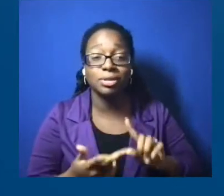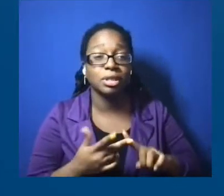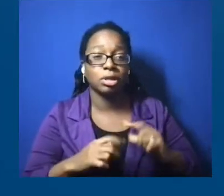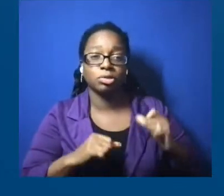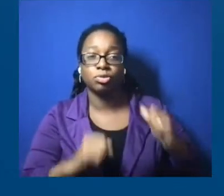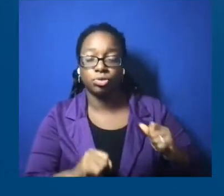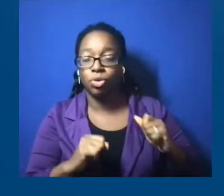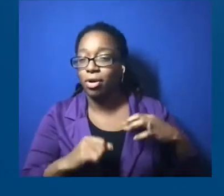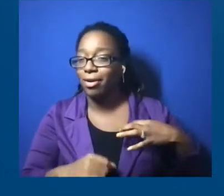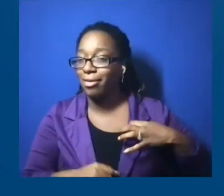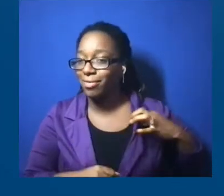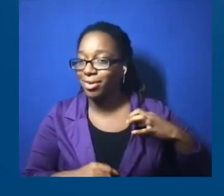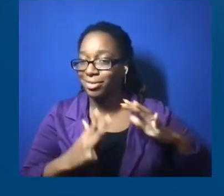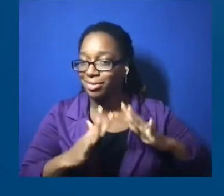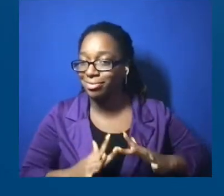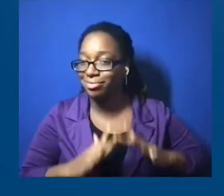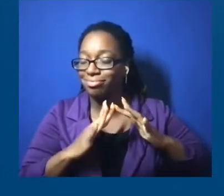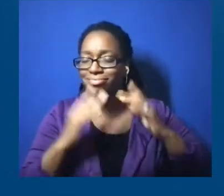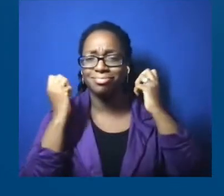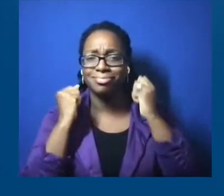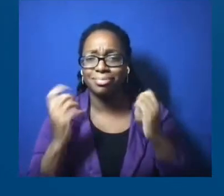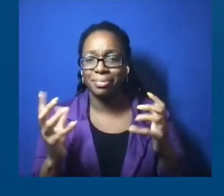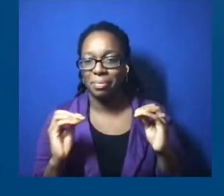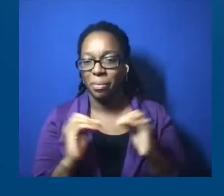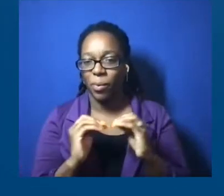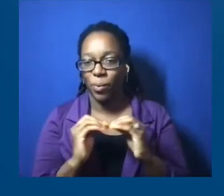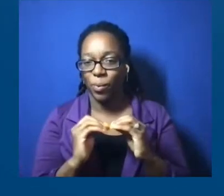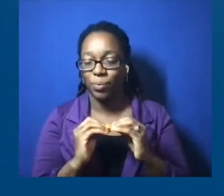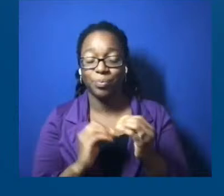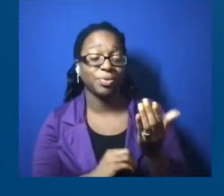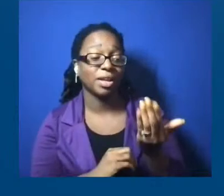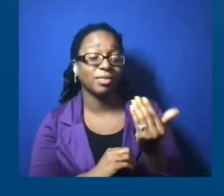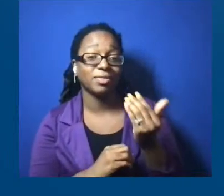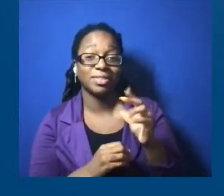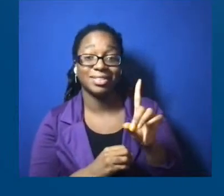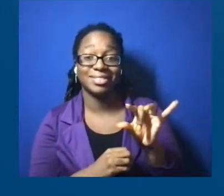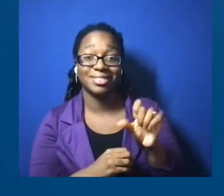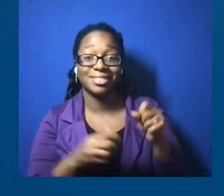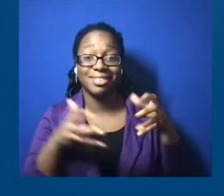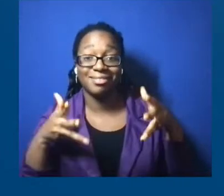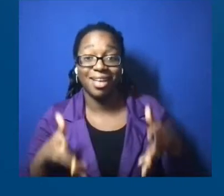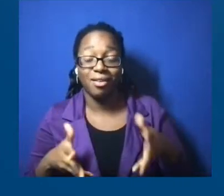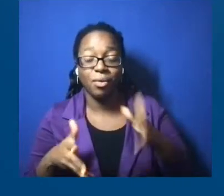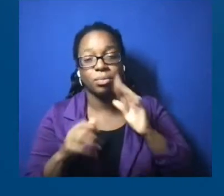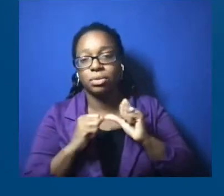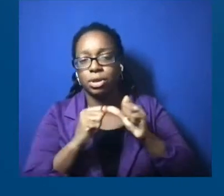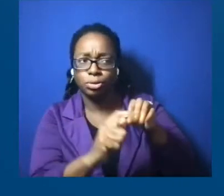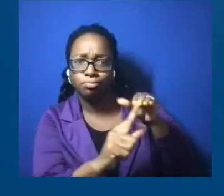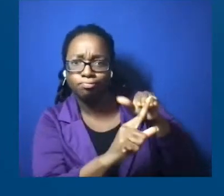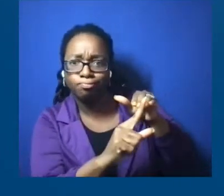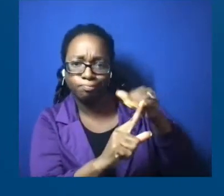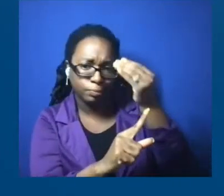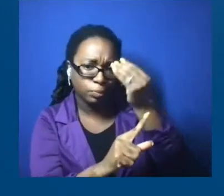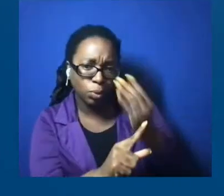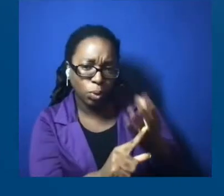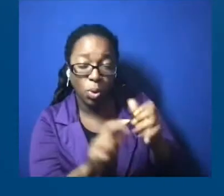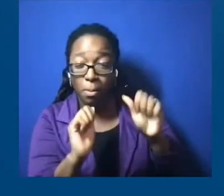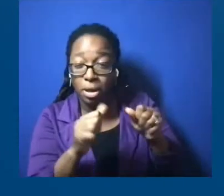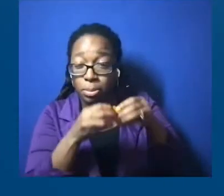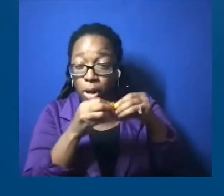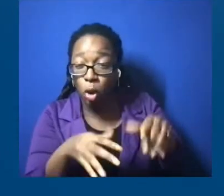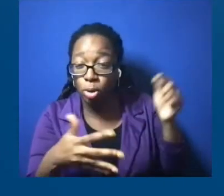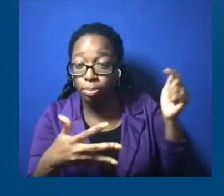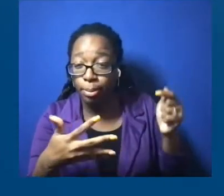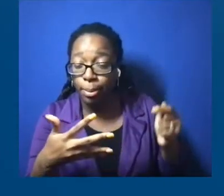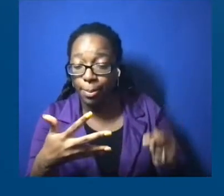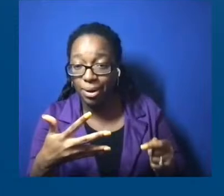network, and so much more. And with just 15 days left, we're going to keep reminding voters also what's at stake. Now, I have the